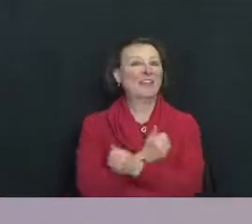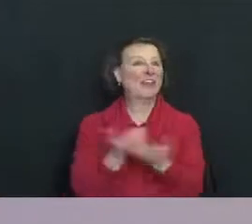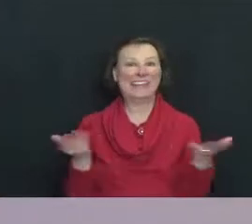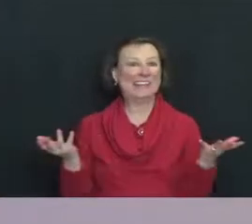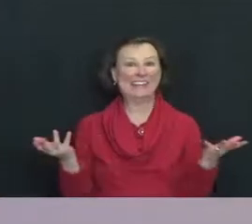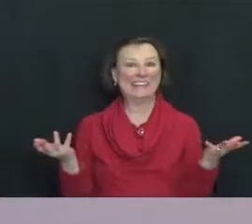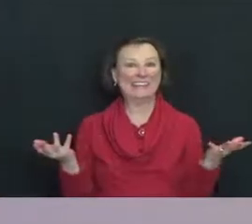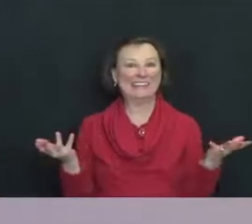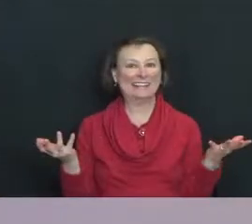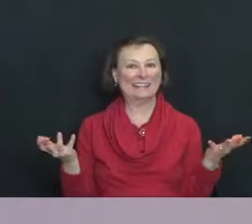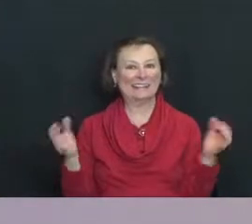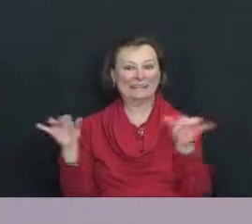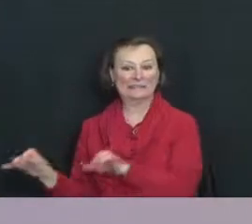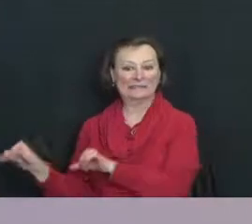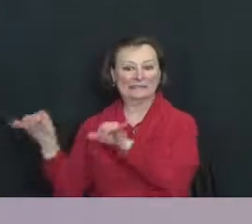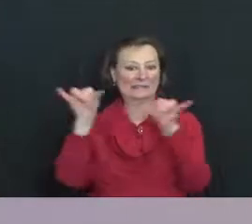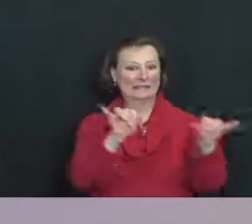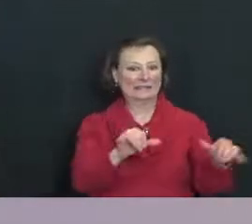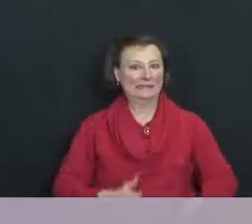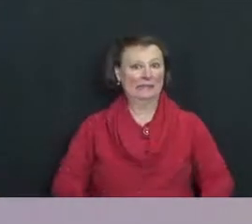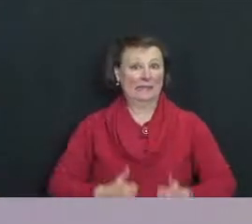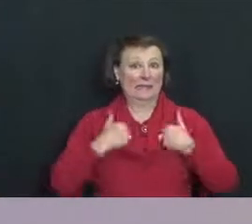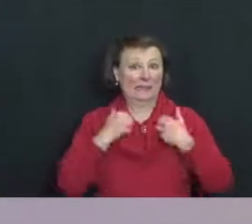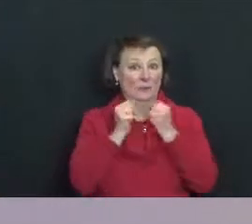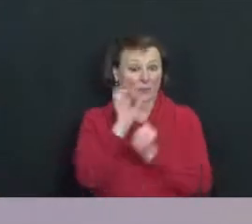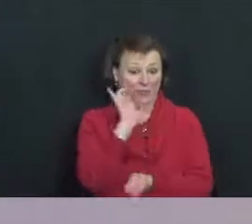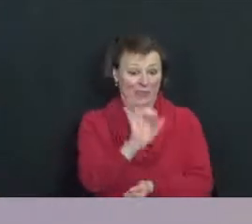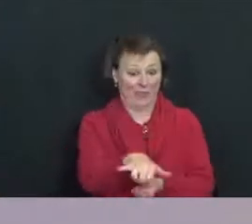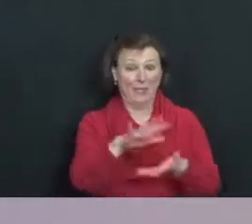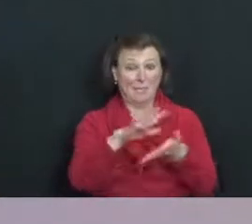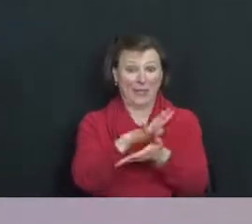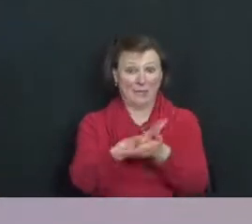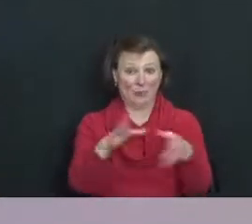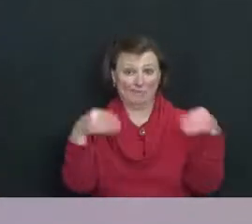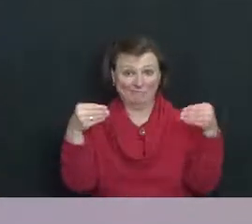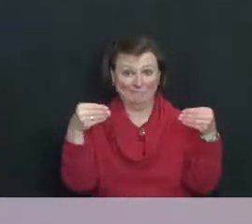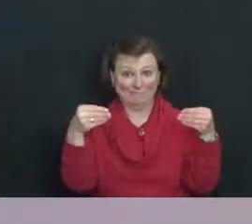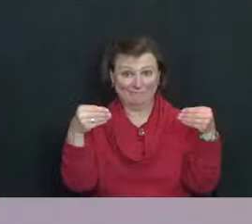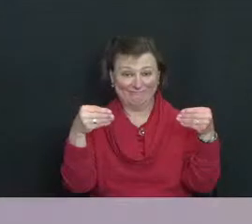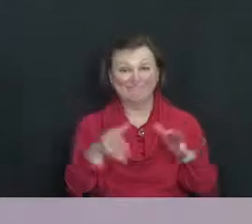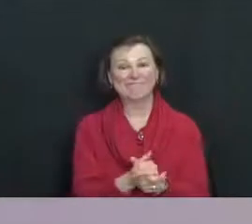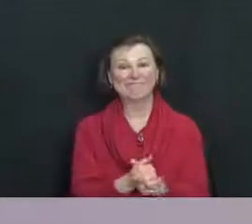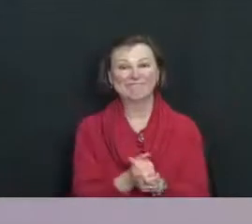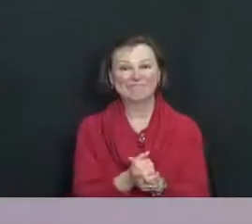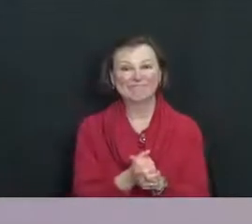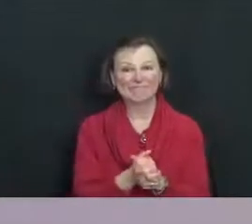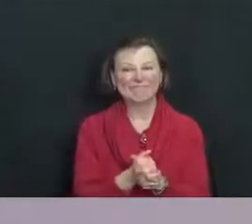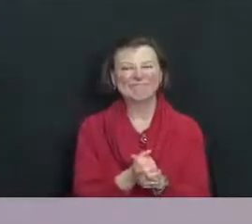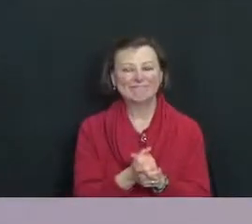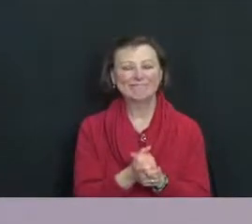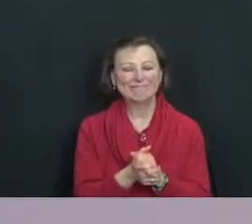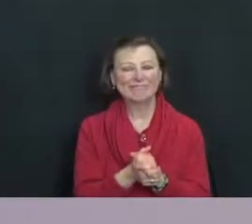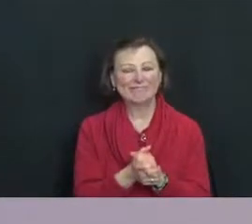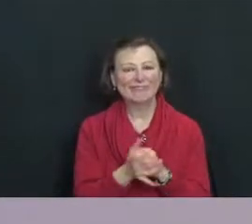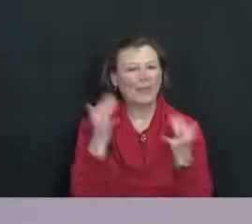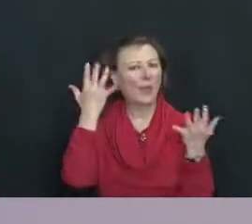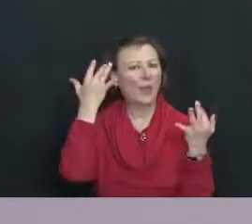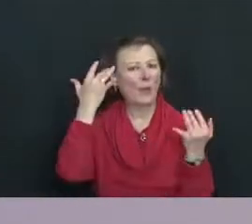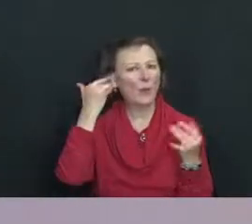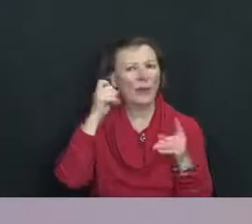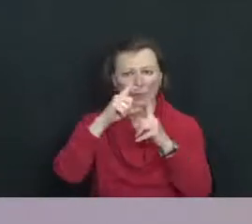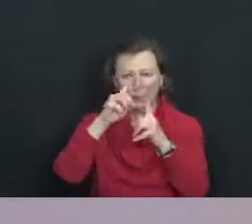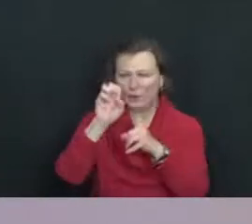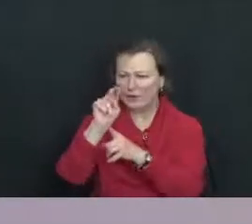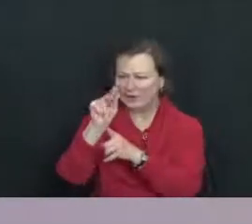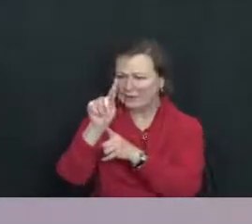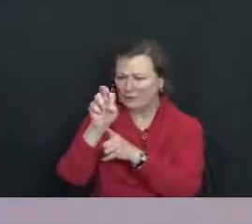Everything coexists with this sheet of paper. This is why I think the word interbe should be in